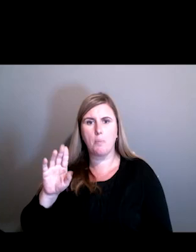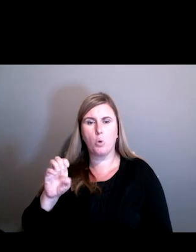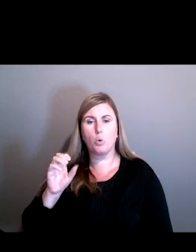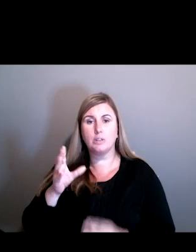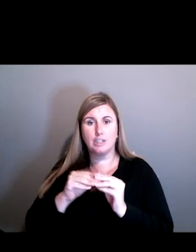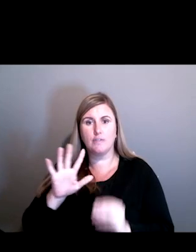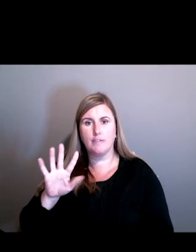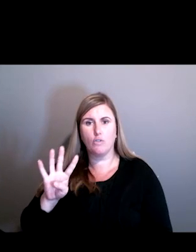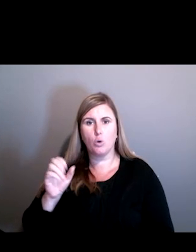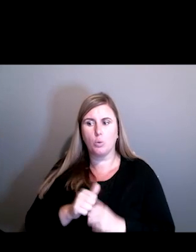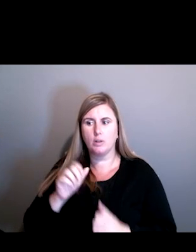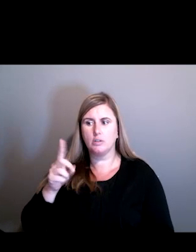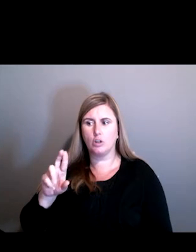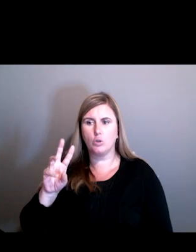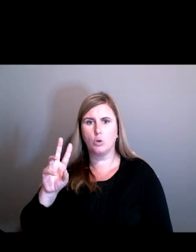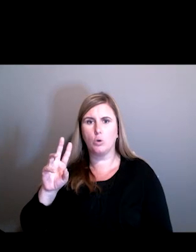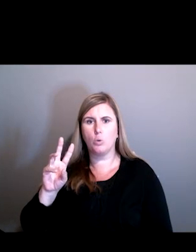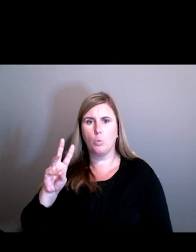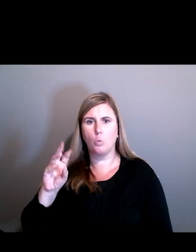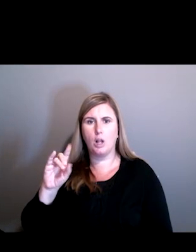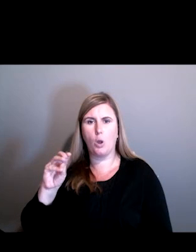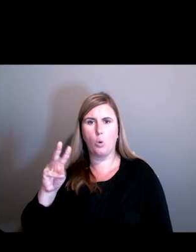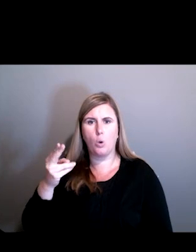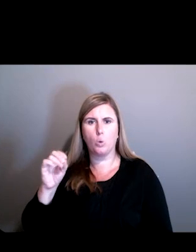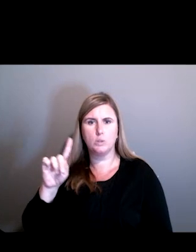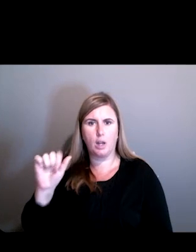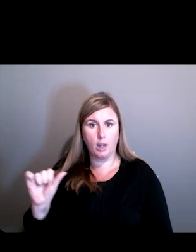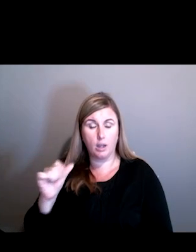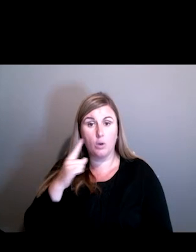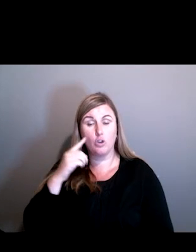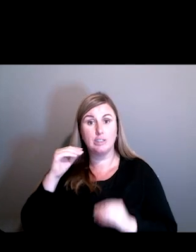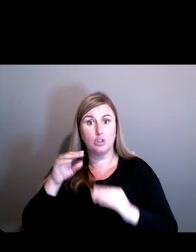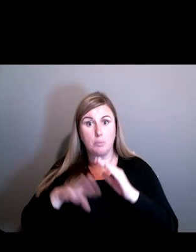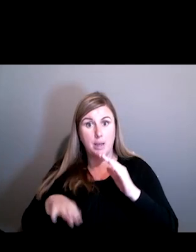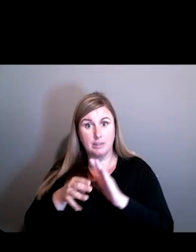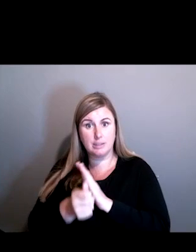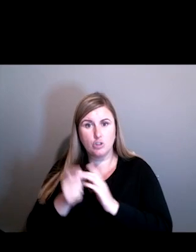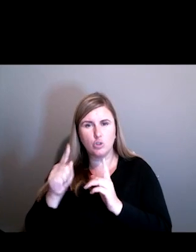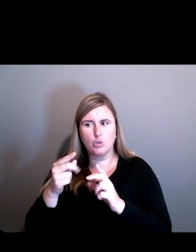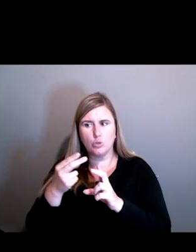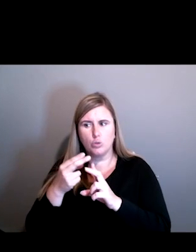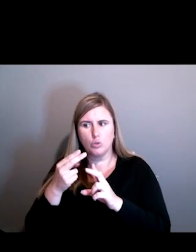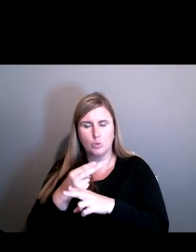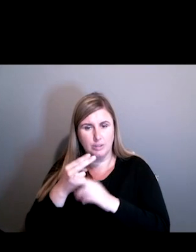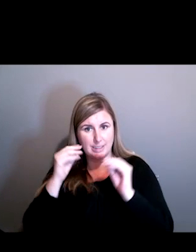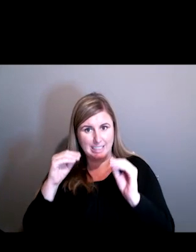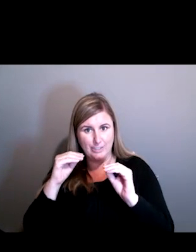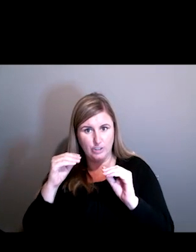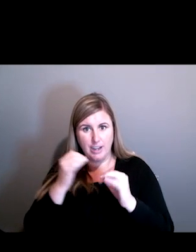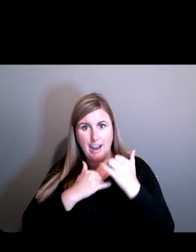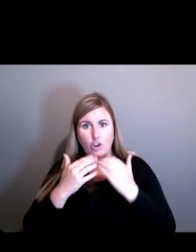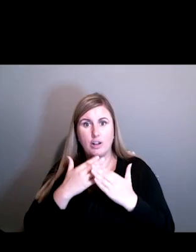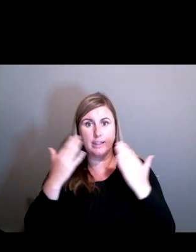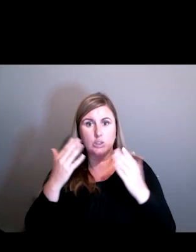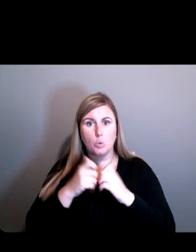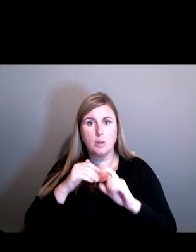Dr. Vince Carbone, or session 54 with Dr. Willow Hosella. But for teaching basic skills, we're going to look